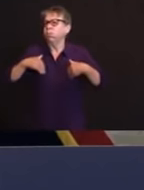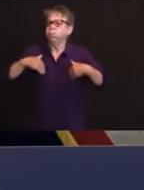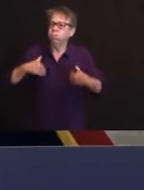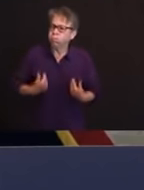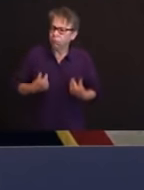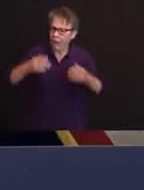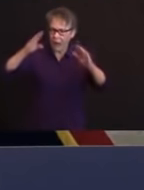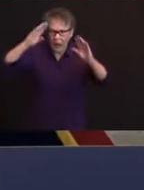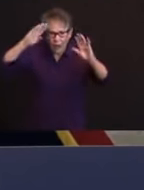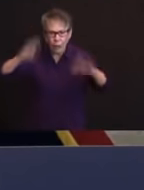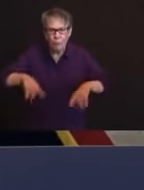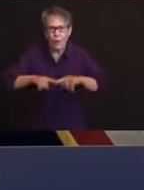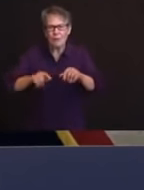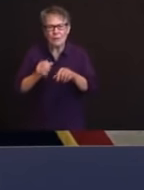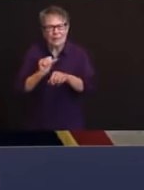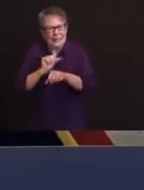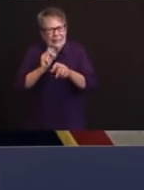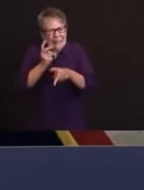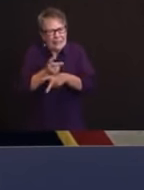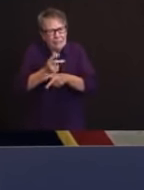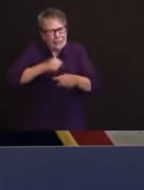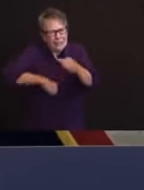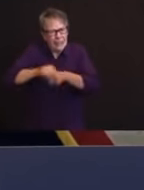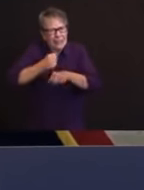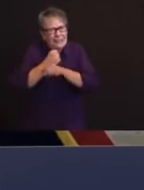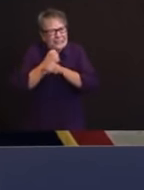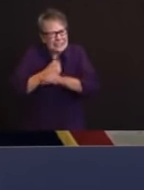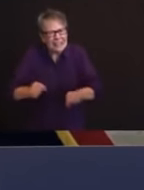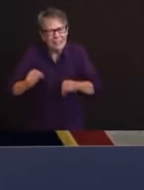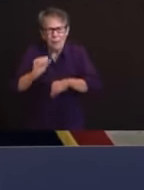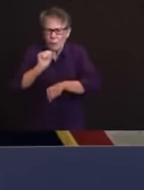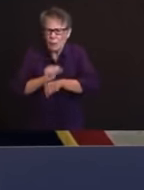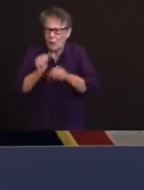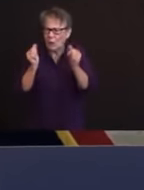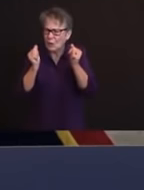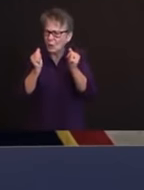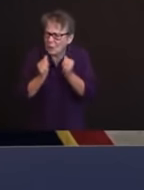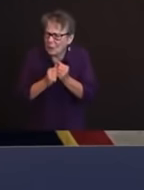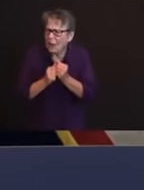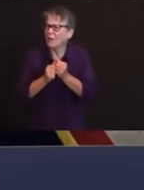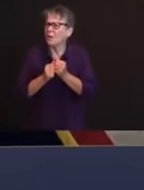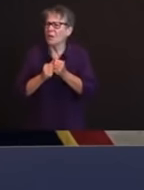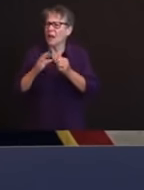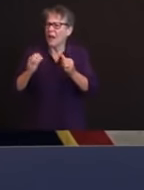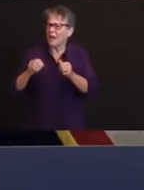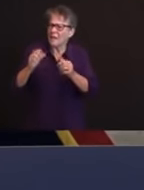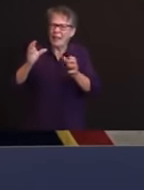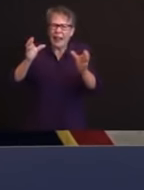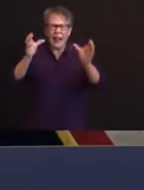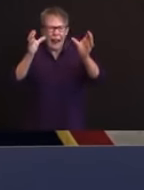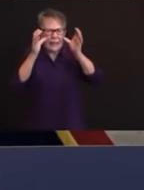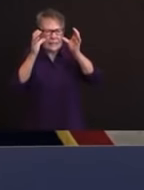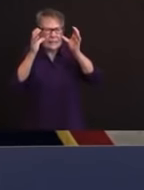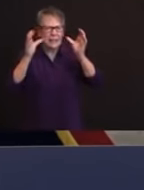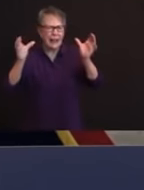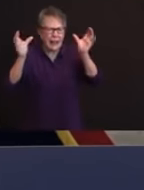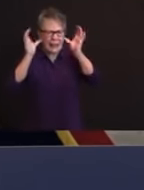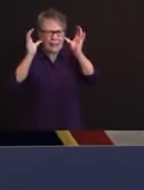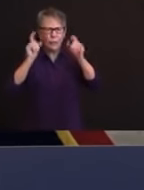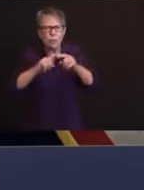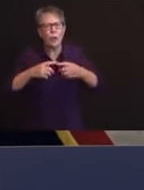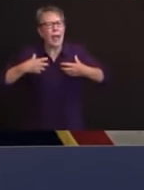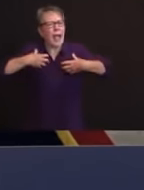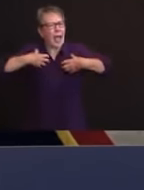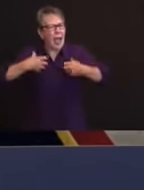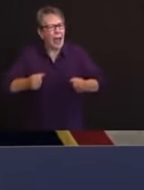to listen to our health experts. We have to continue to use extreme caution. We have to